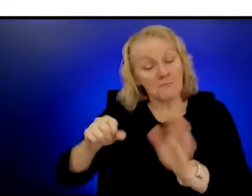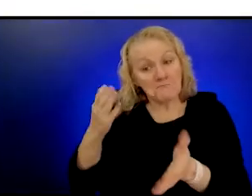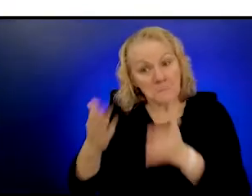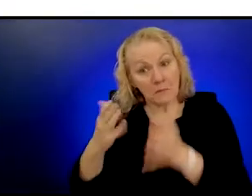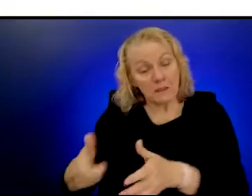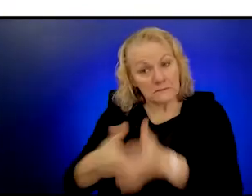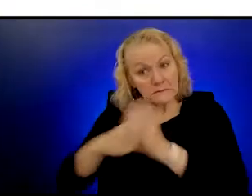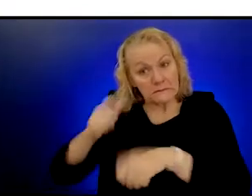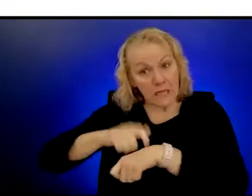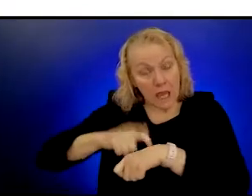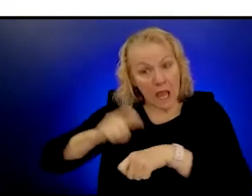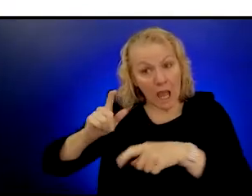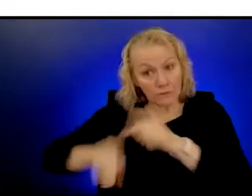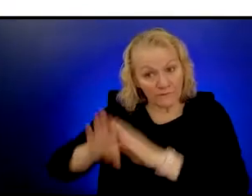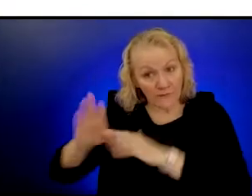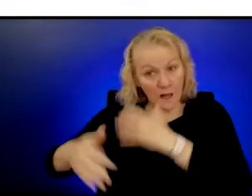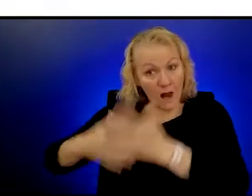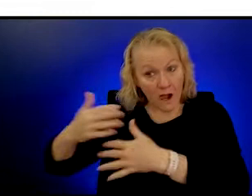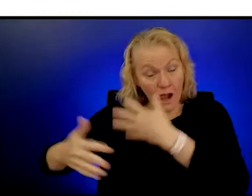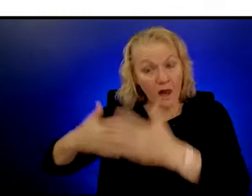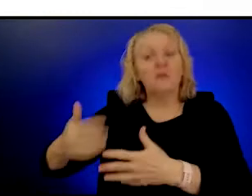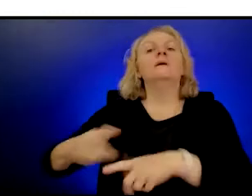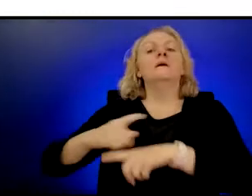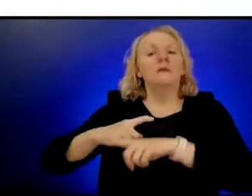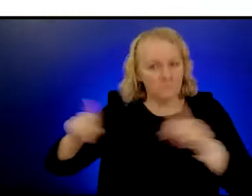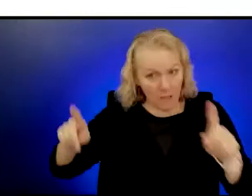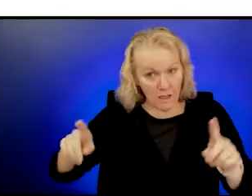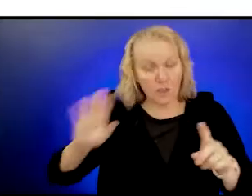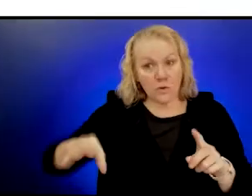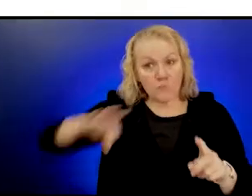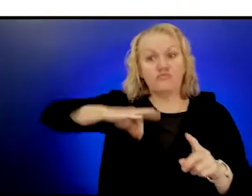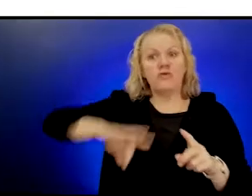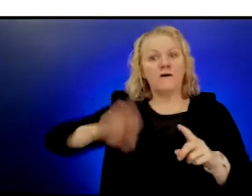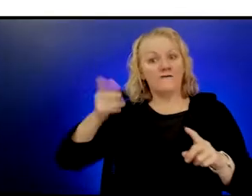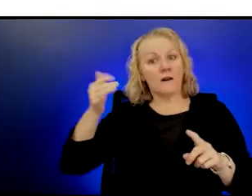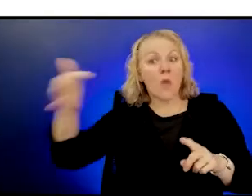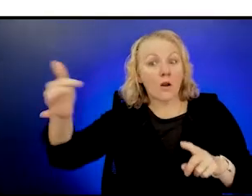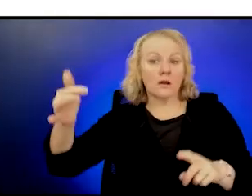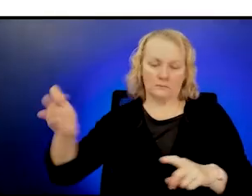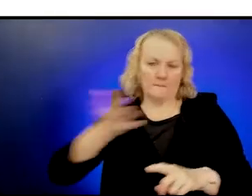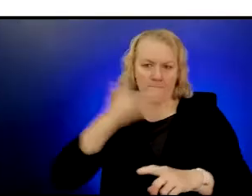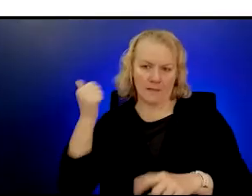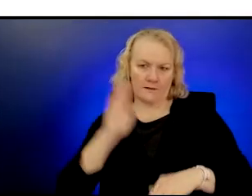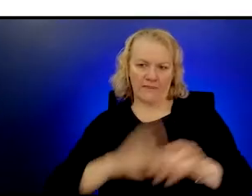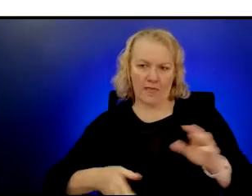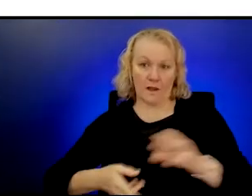the return on your investment into training will likely show better for long-term results.